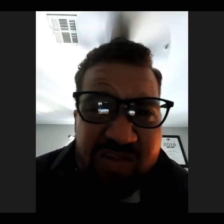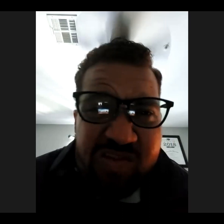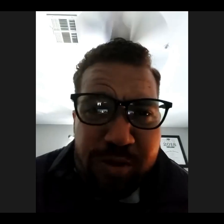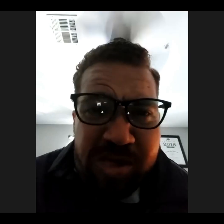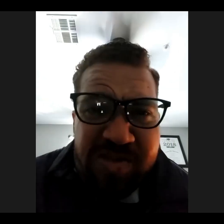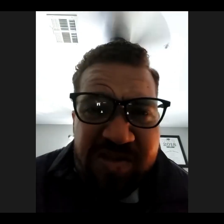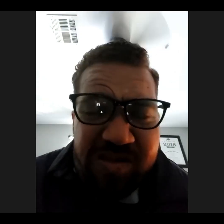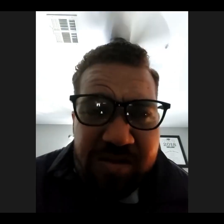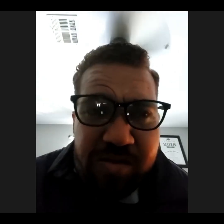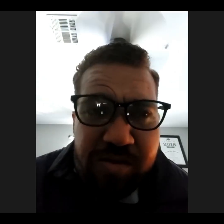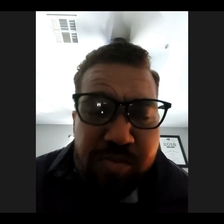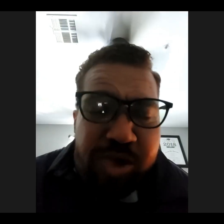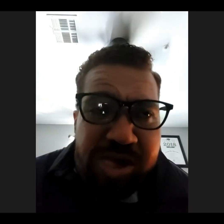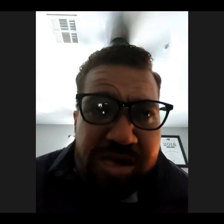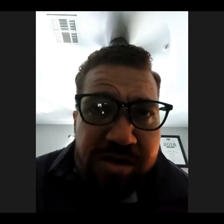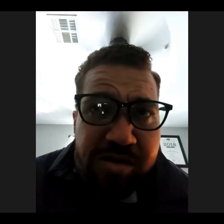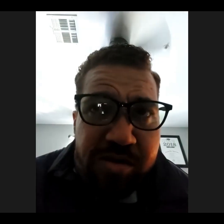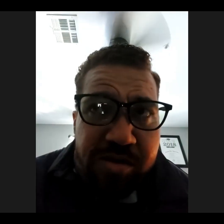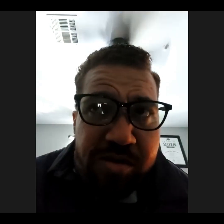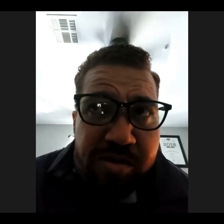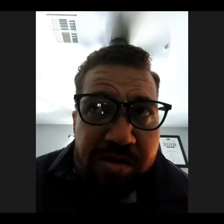The experience being